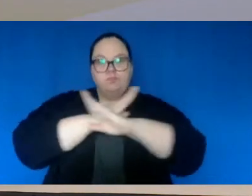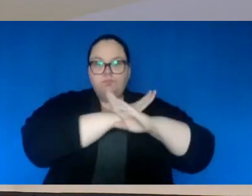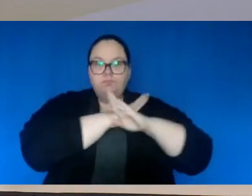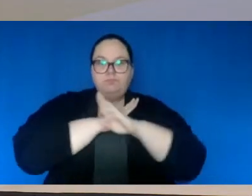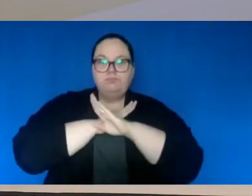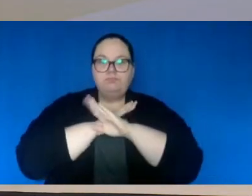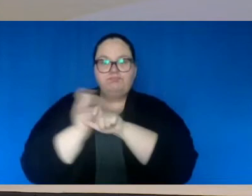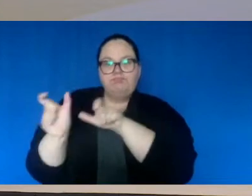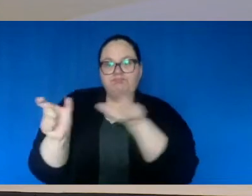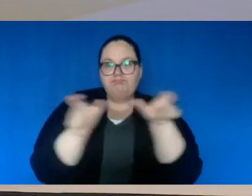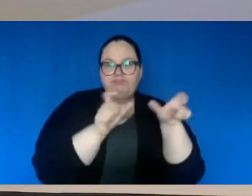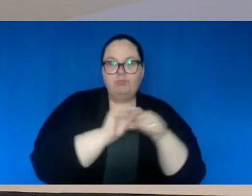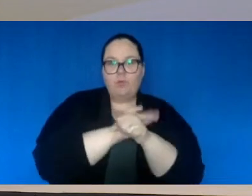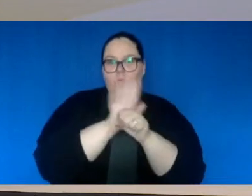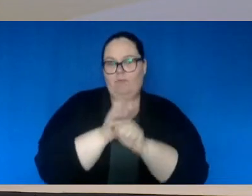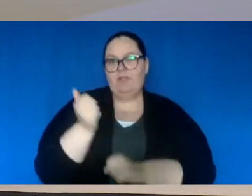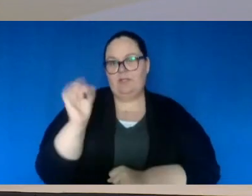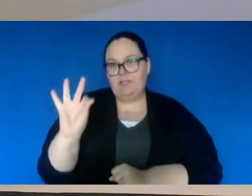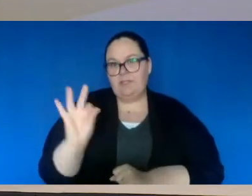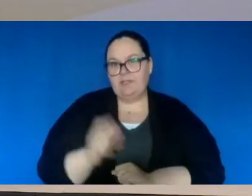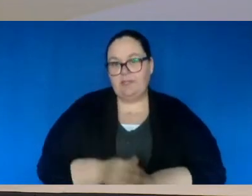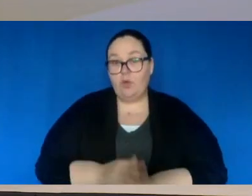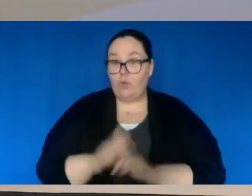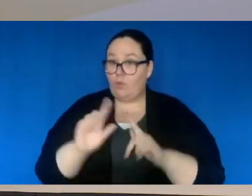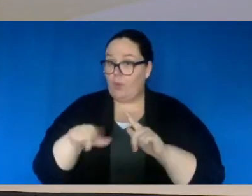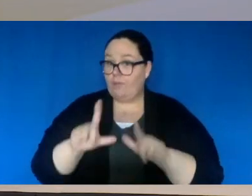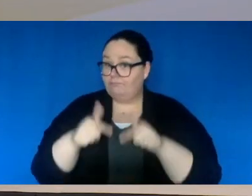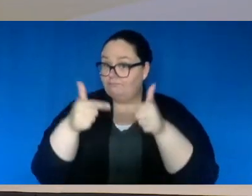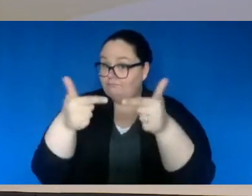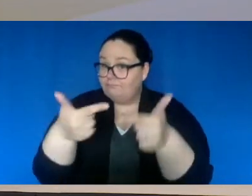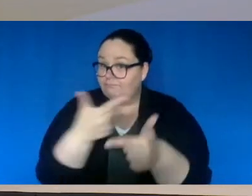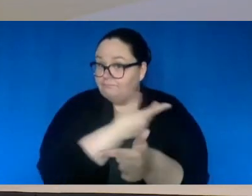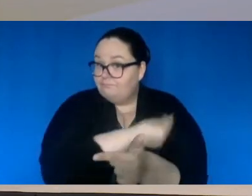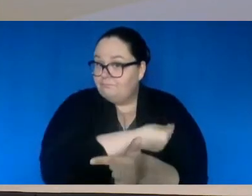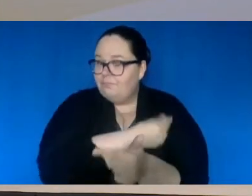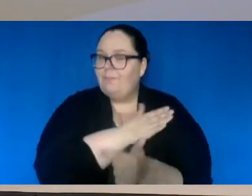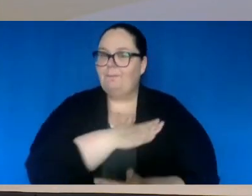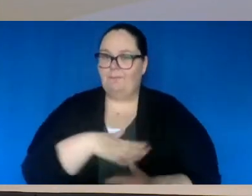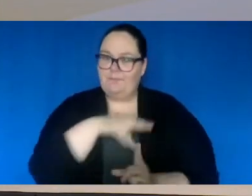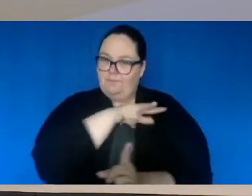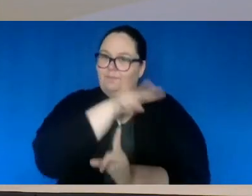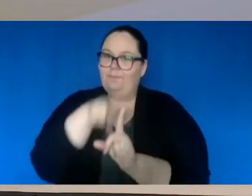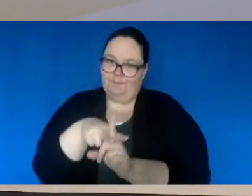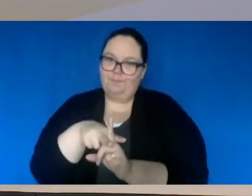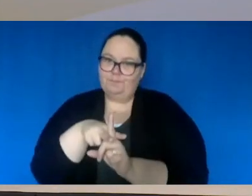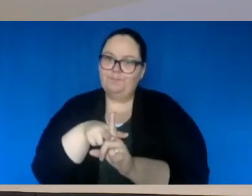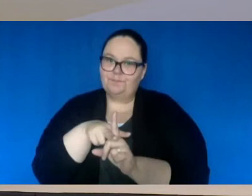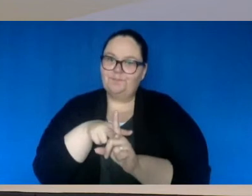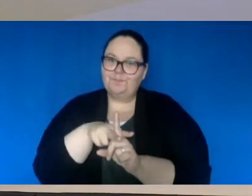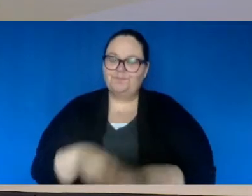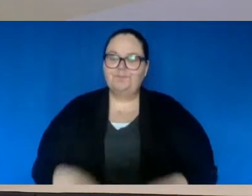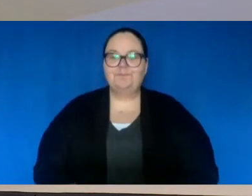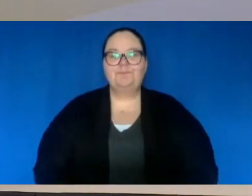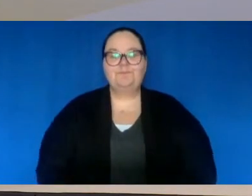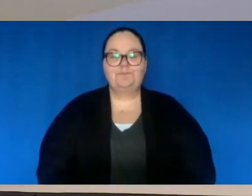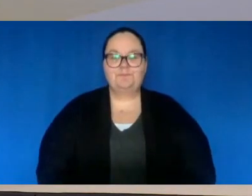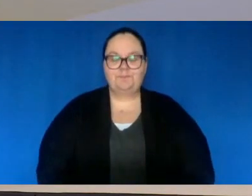COVID-19. When it is your turn to be immunized, please book an appointment to get your first of the 2 doses of